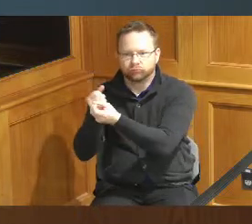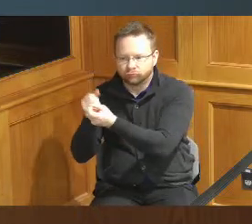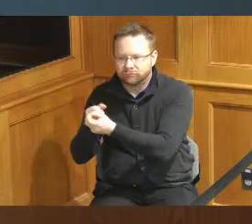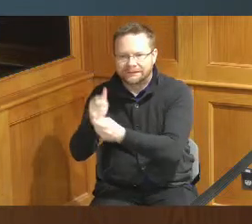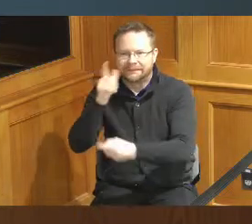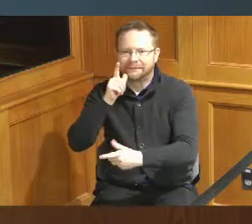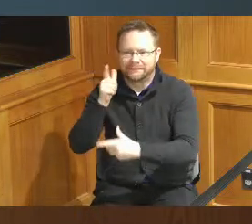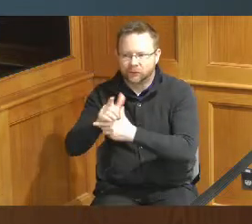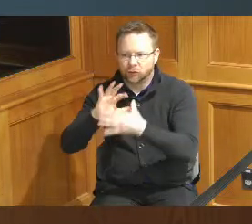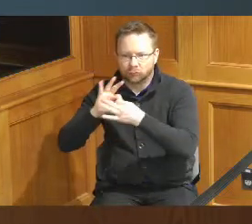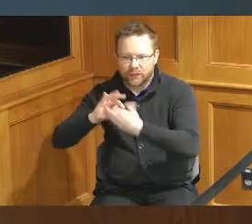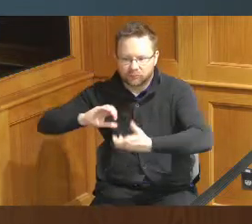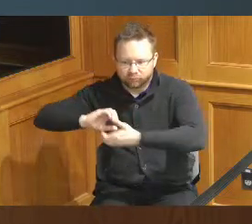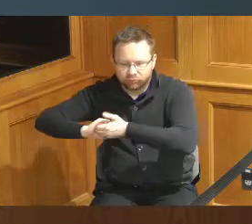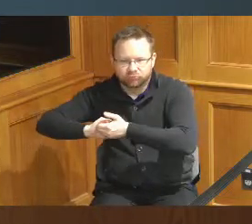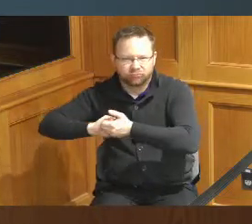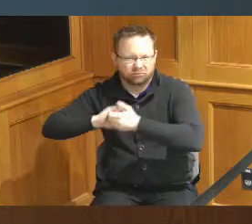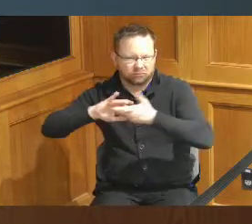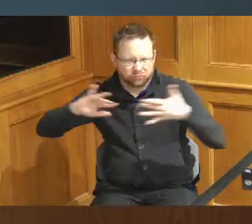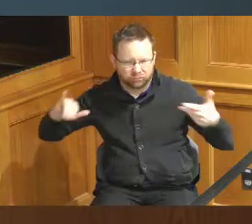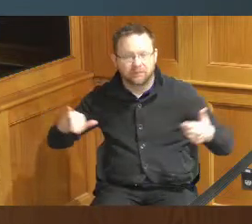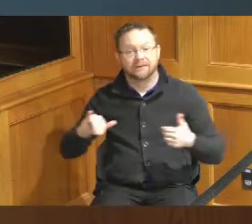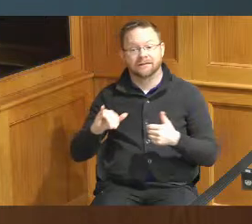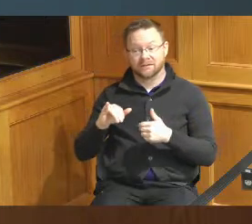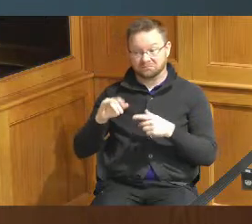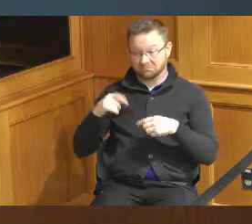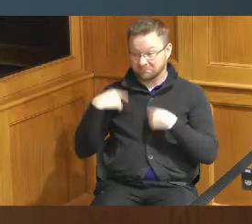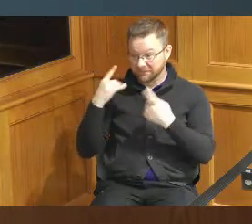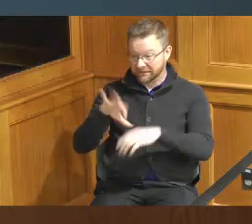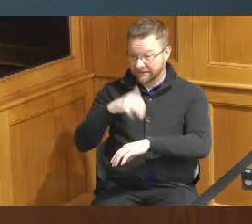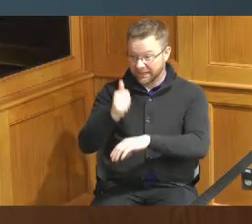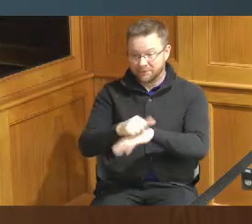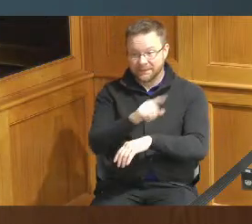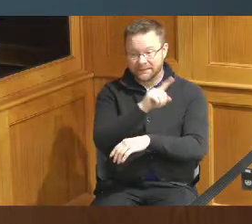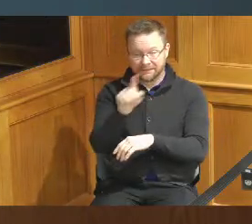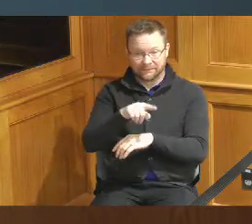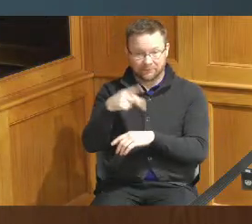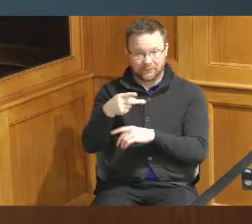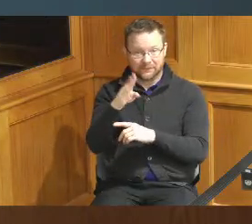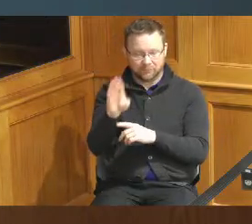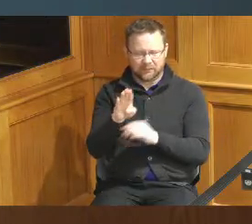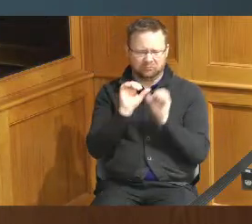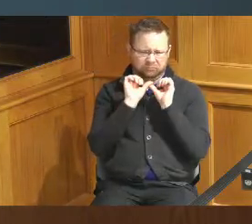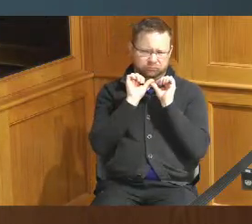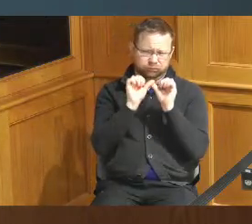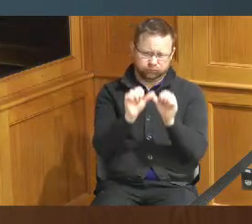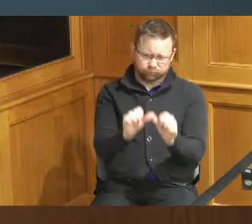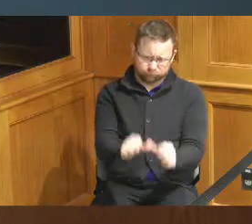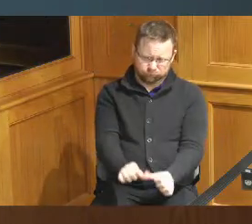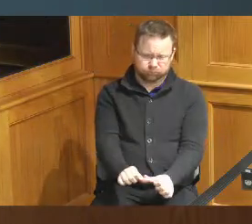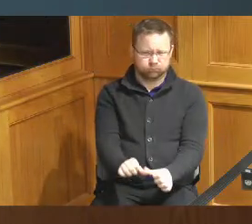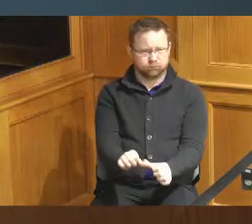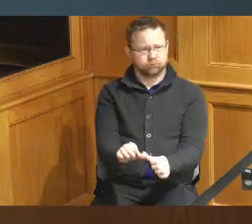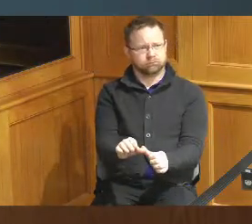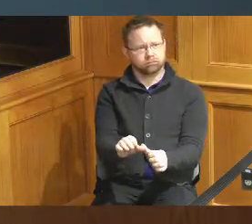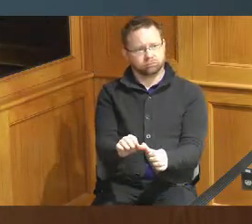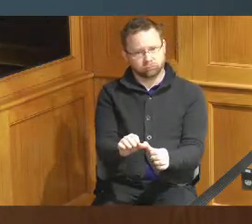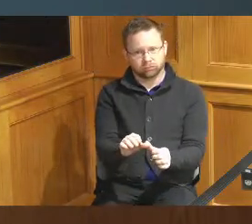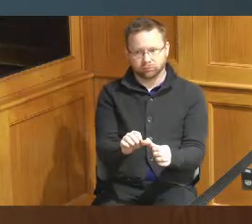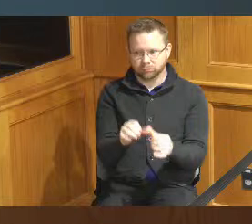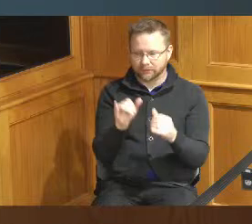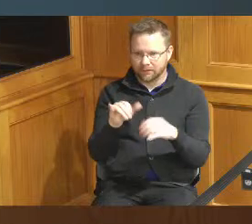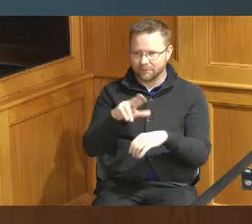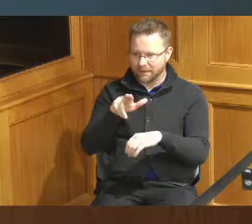etc. Since Zeta Phi Beta Incorporated inception, Zeta Phi Beta has continued its steady climb into the